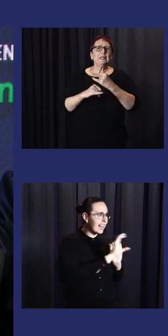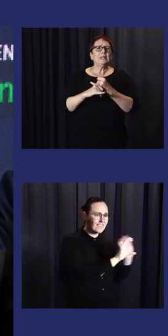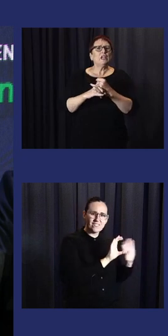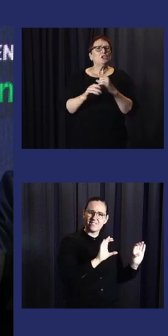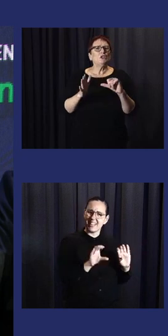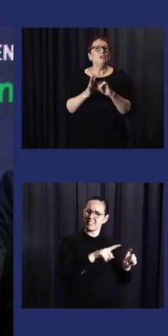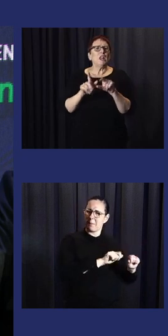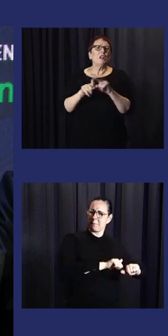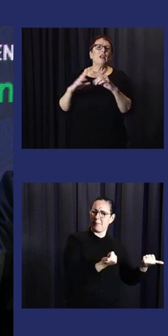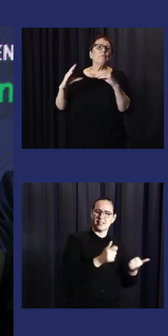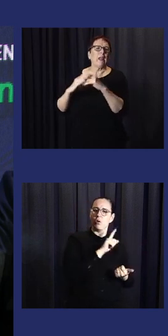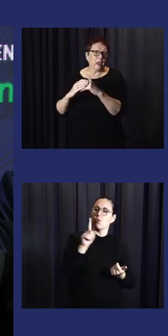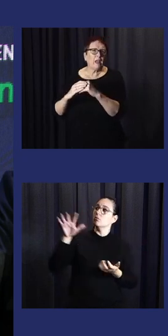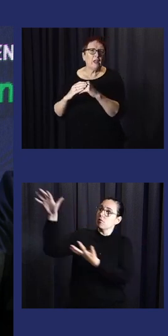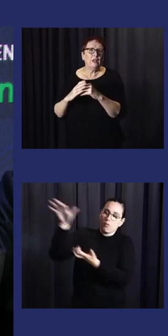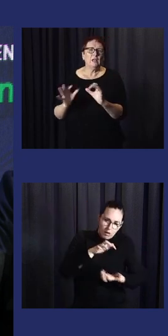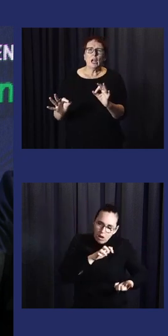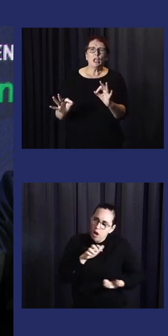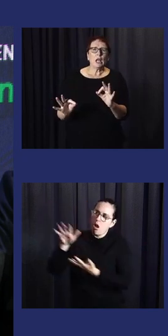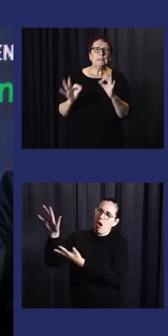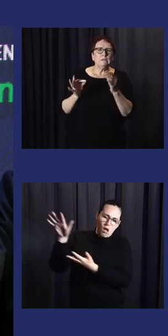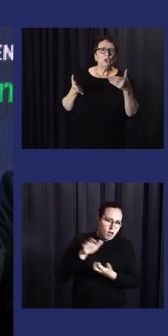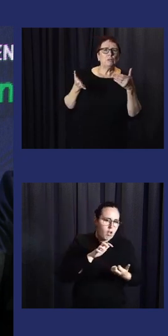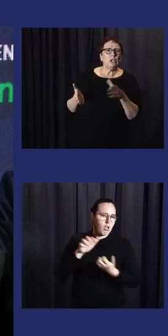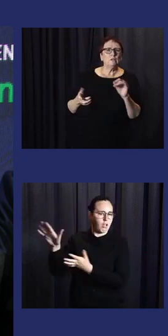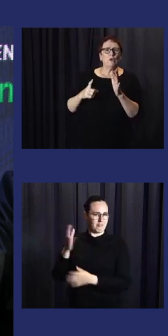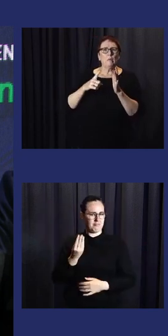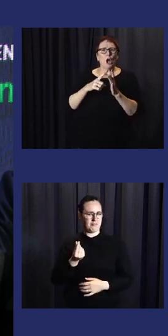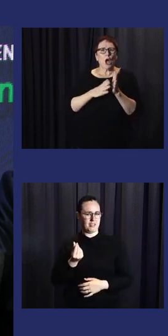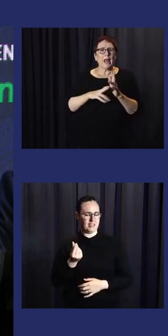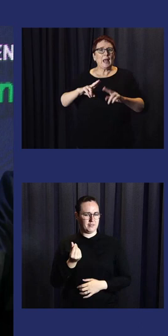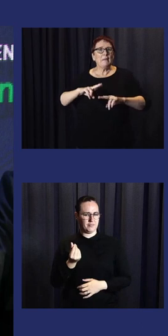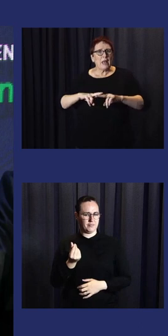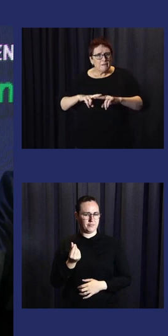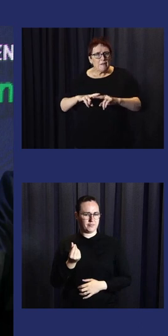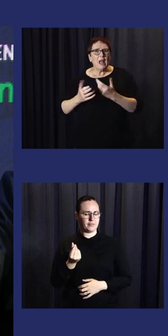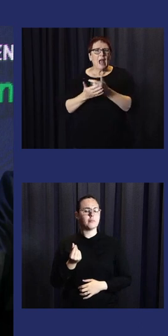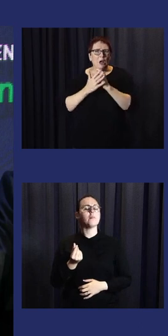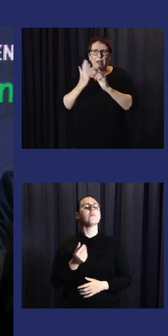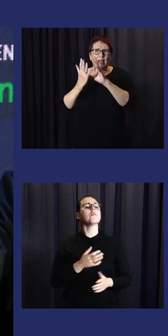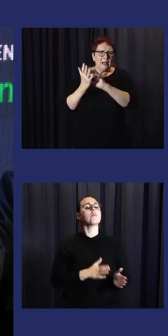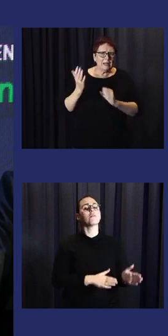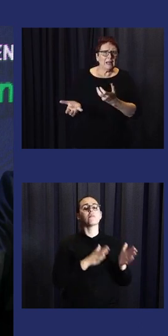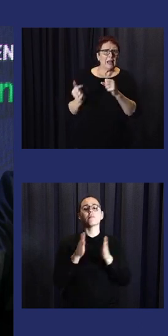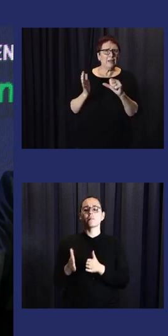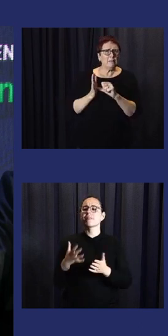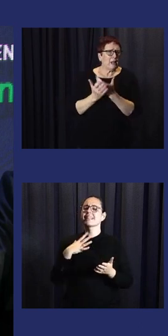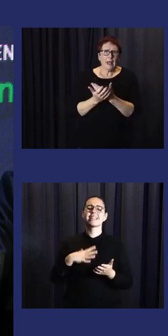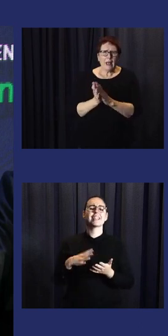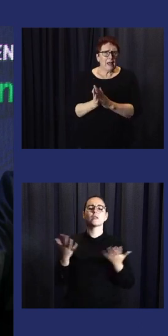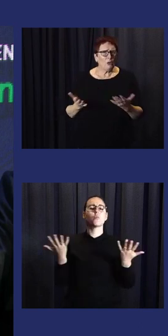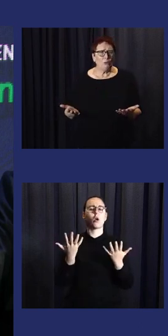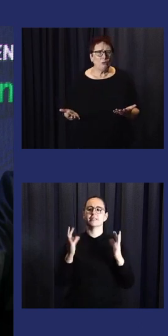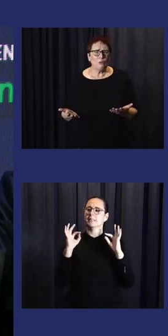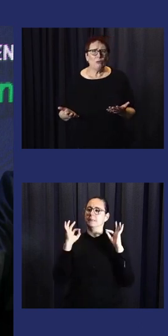institutions like special drawing rights from the IMF and others. We've got to be able to have access to these things that we put